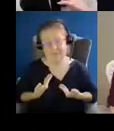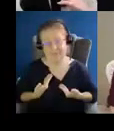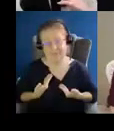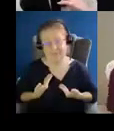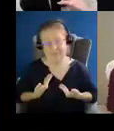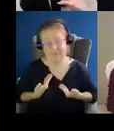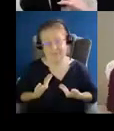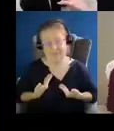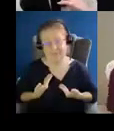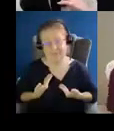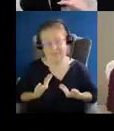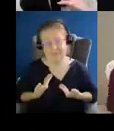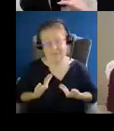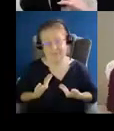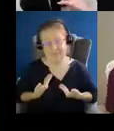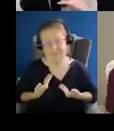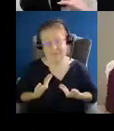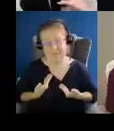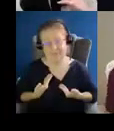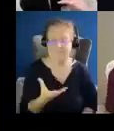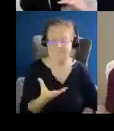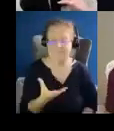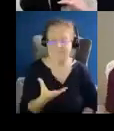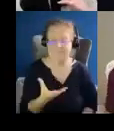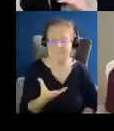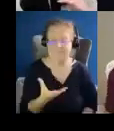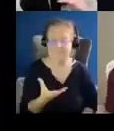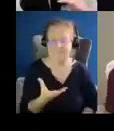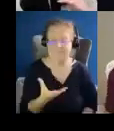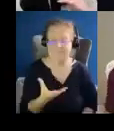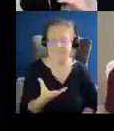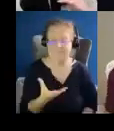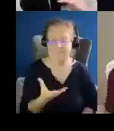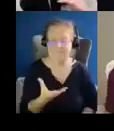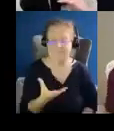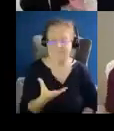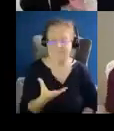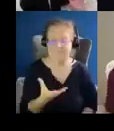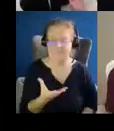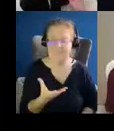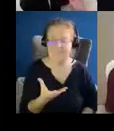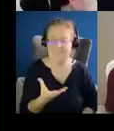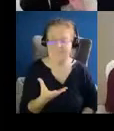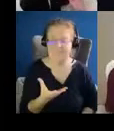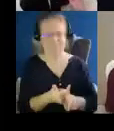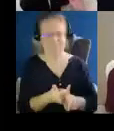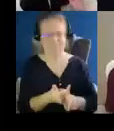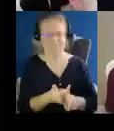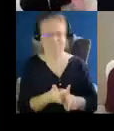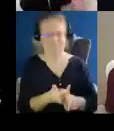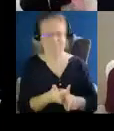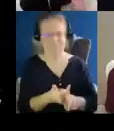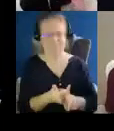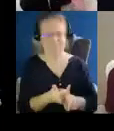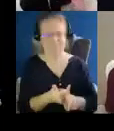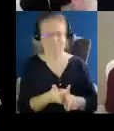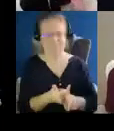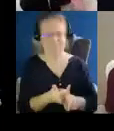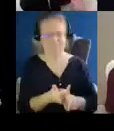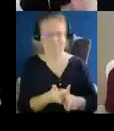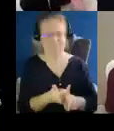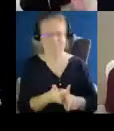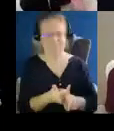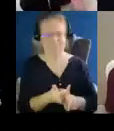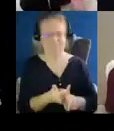is so behind what we're doing and really a leader in the industry. So thank you again so much for your time and for joining us. We really appreciate